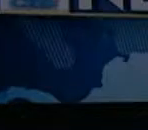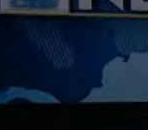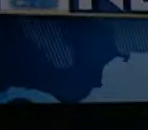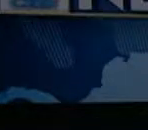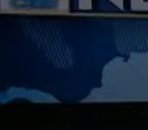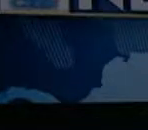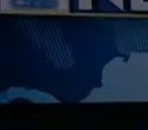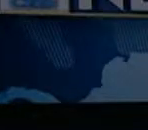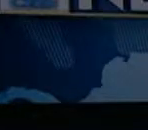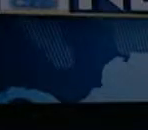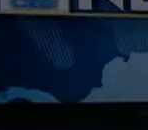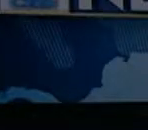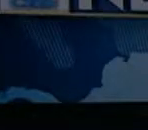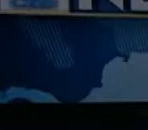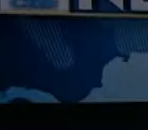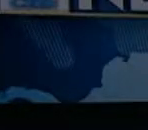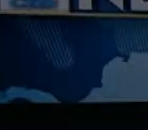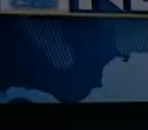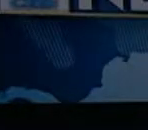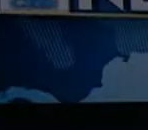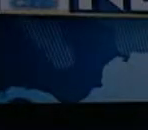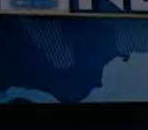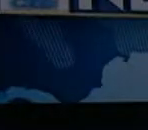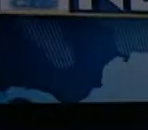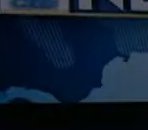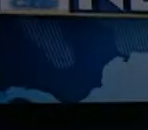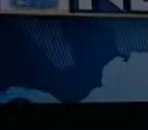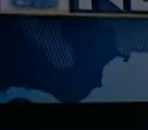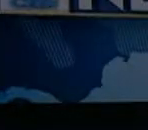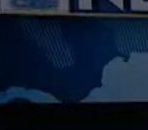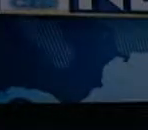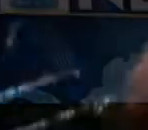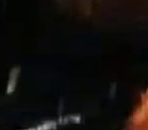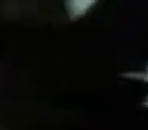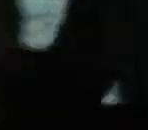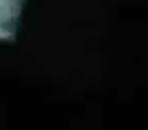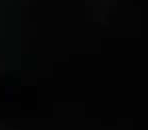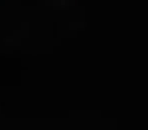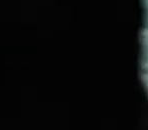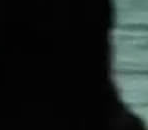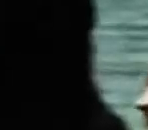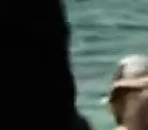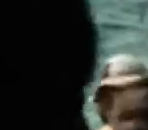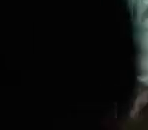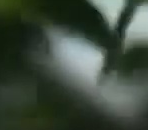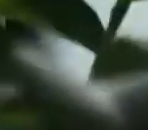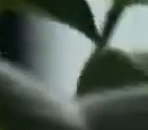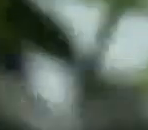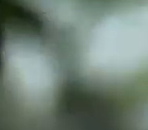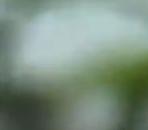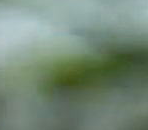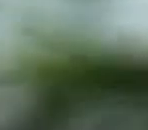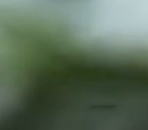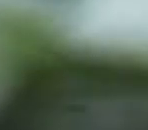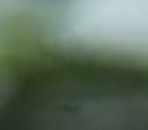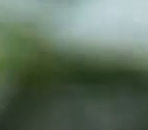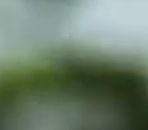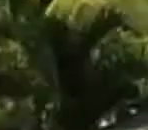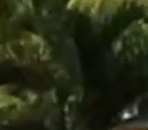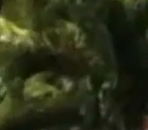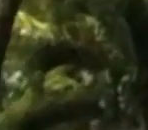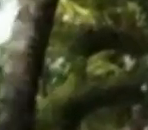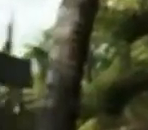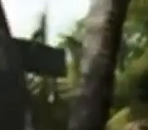Wicker McNeil says there should be no major fallout in the market. On Tuesday, United States President Barack Obama